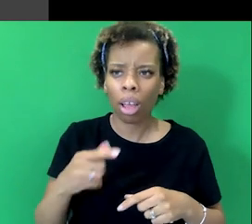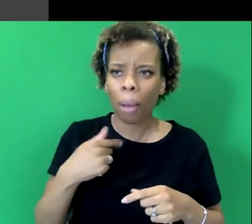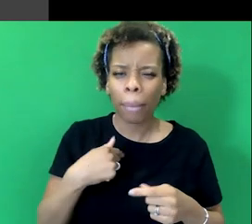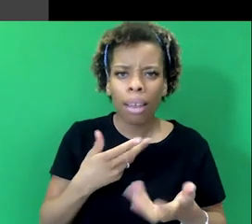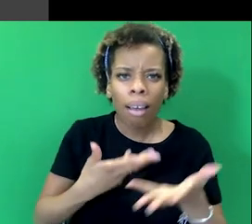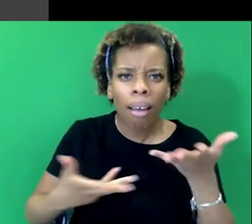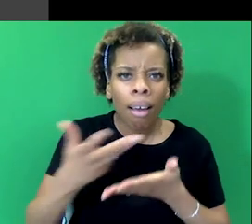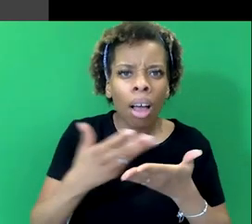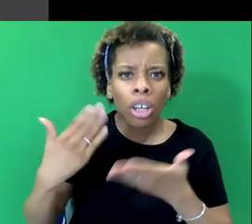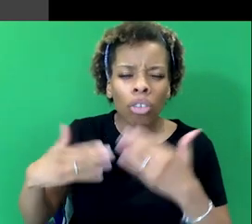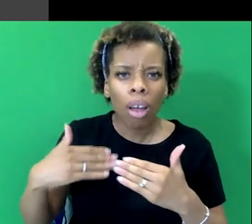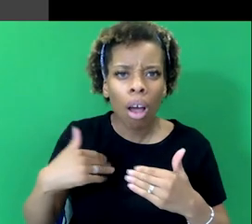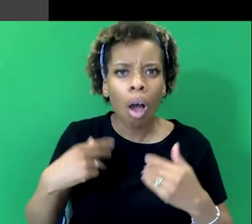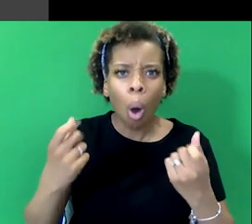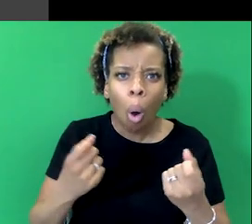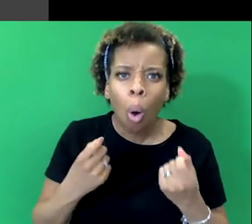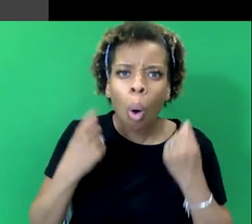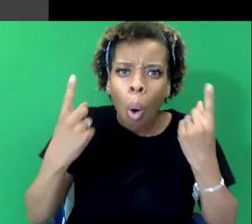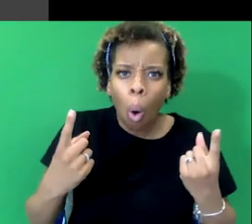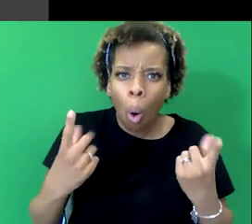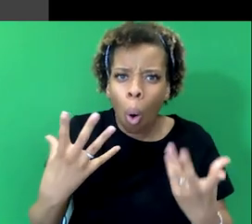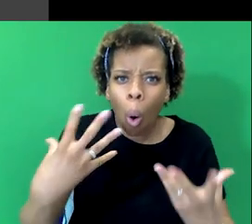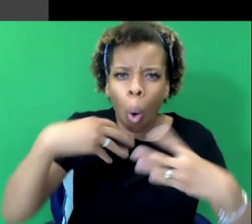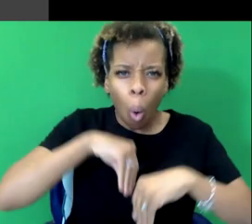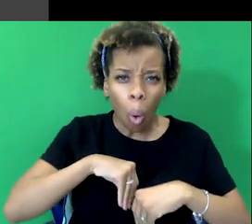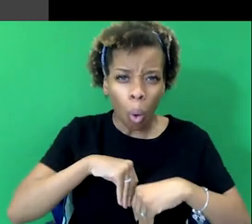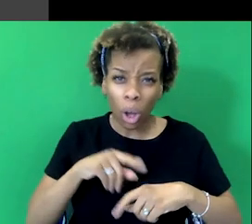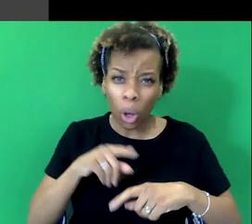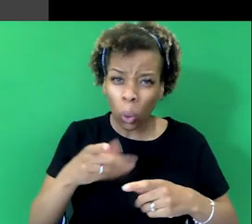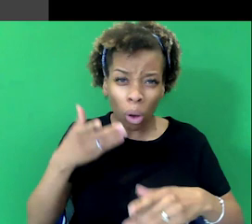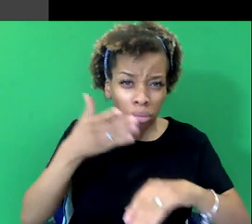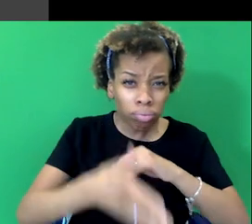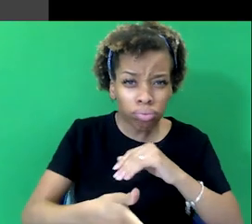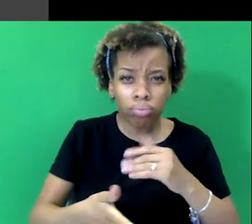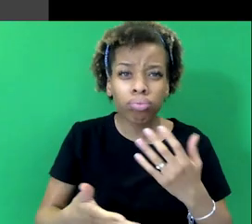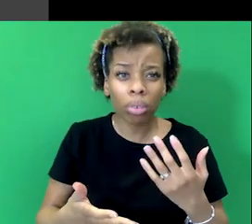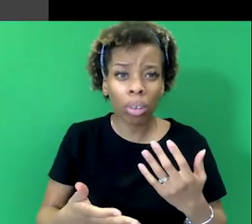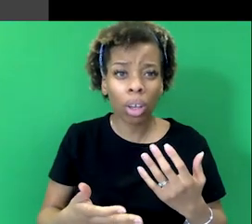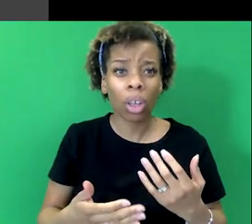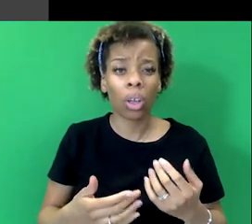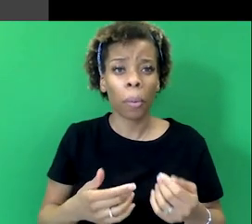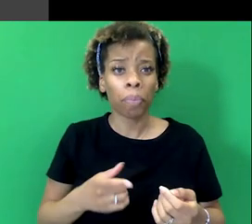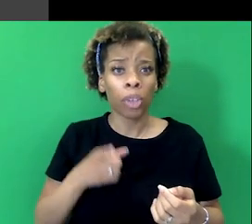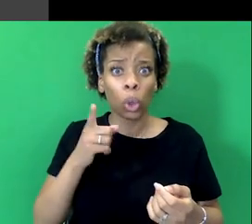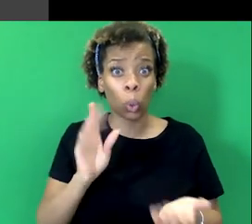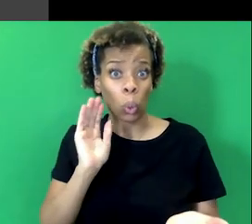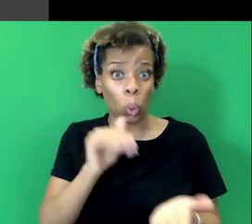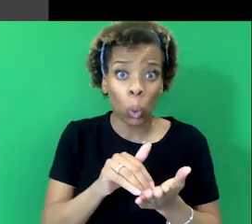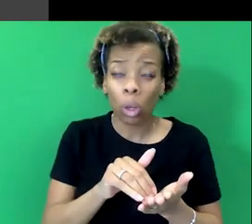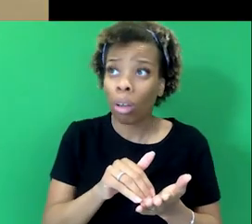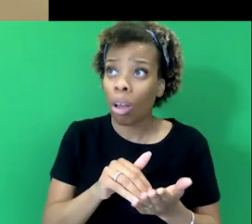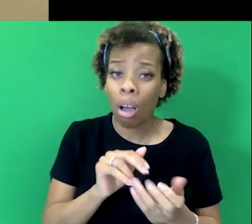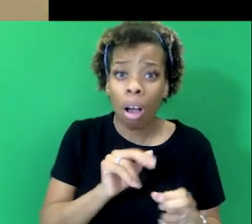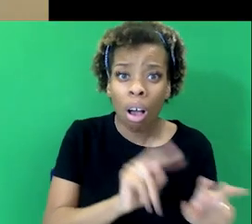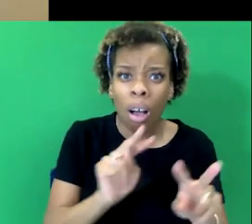that actually a lot of you out there are doing great work, and you get onto set and you understand those